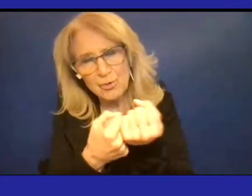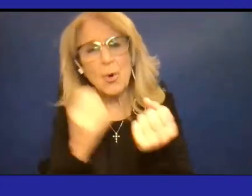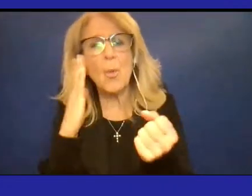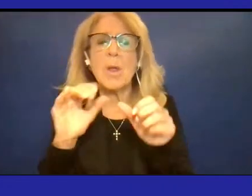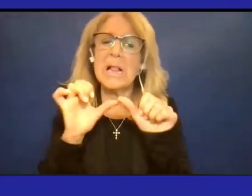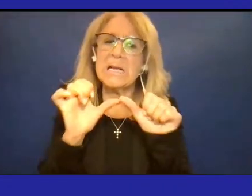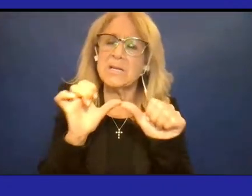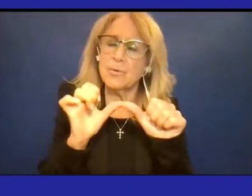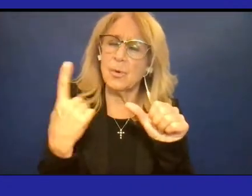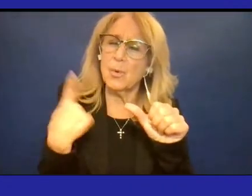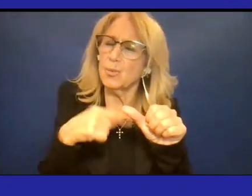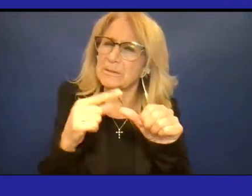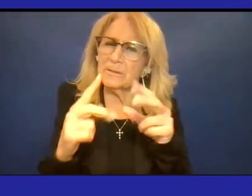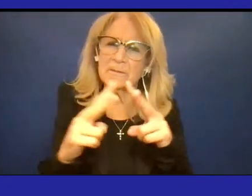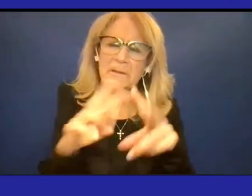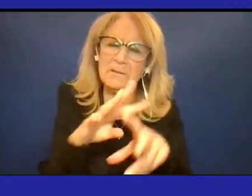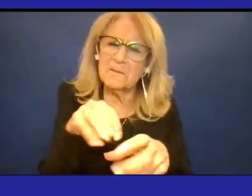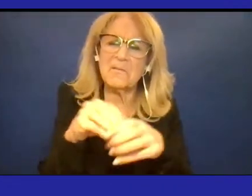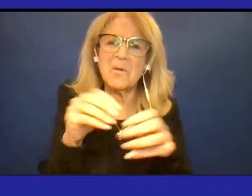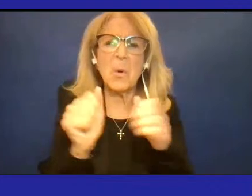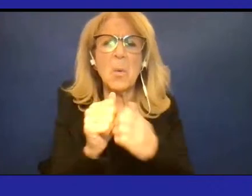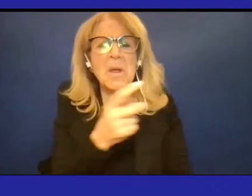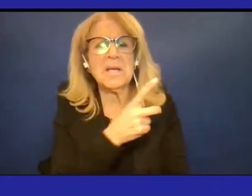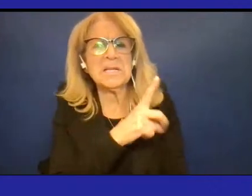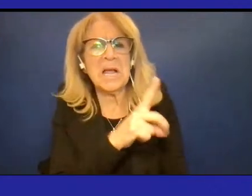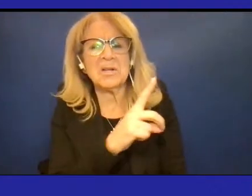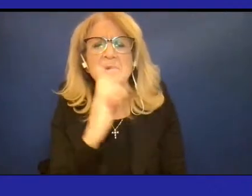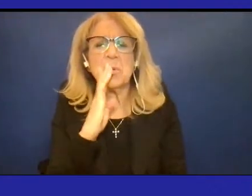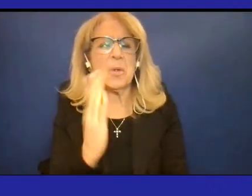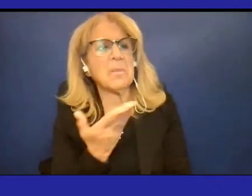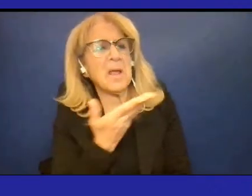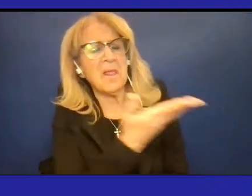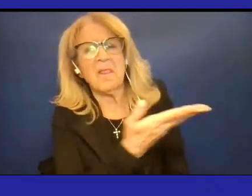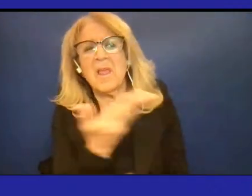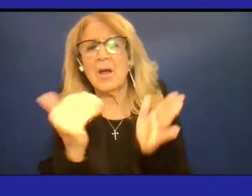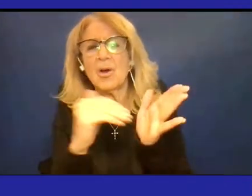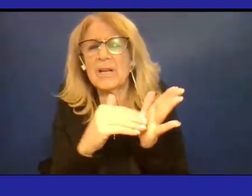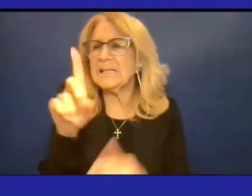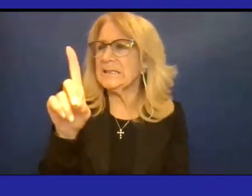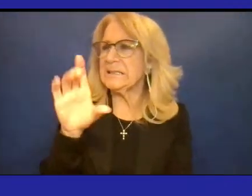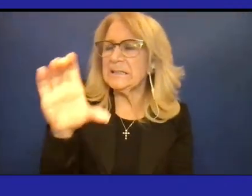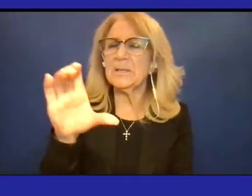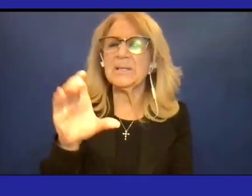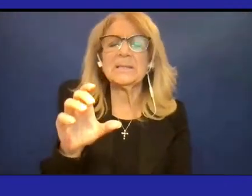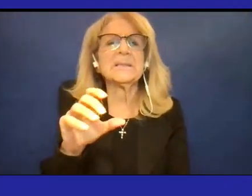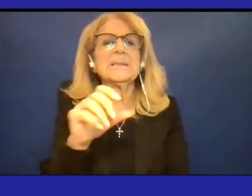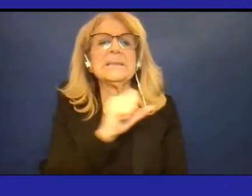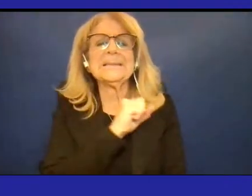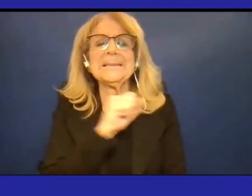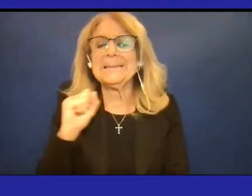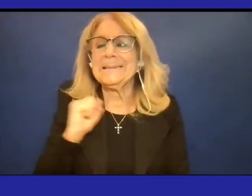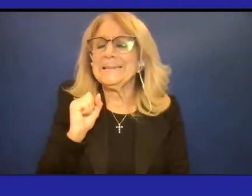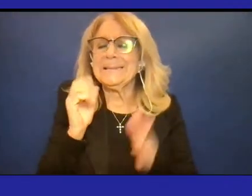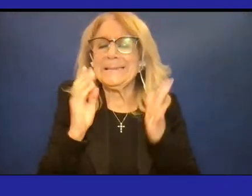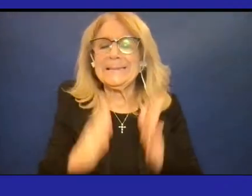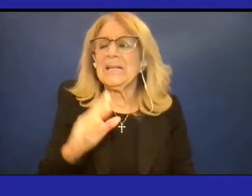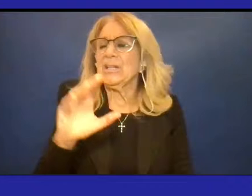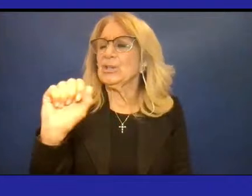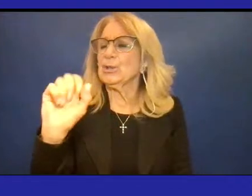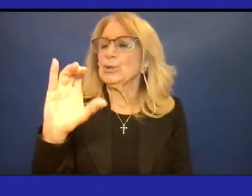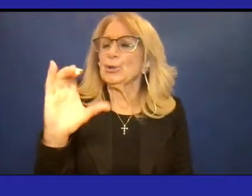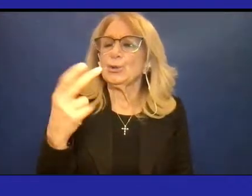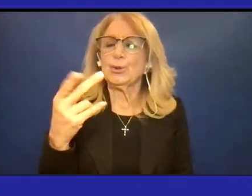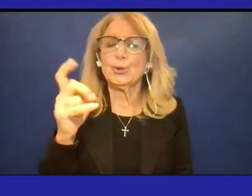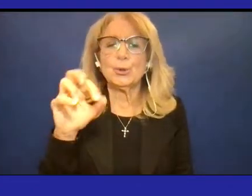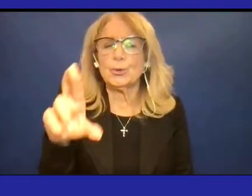engaged with the delegation. We'll be down there again in December. Senator Schumer, who is an incredible proponent of hospitals and